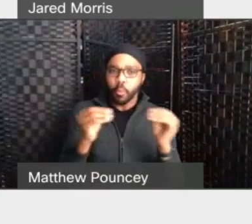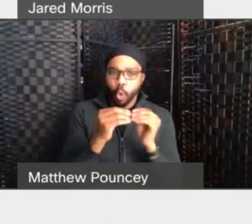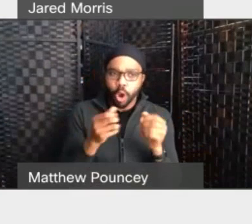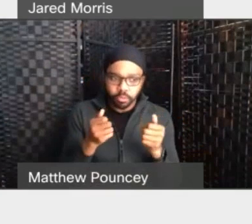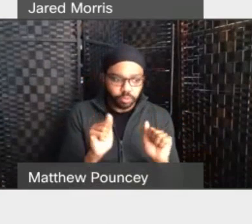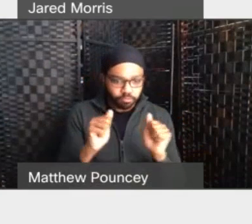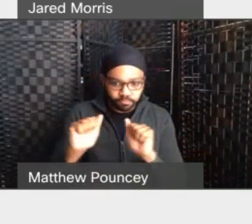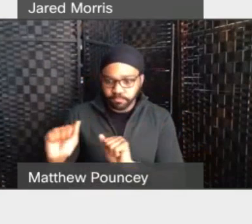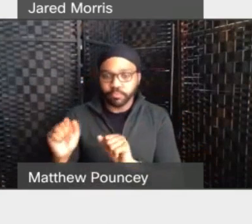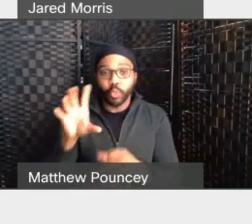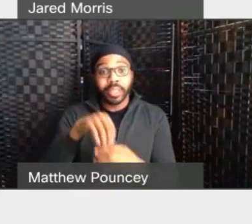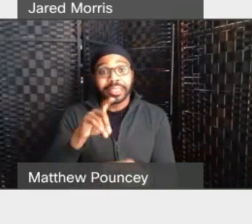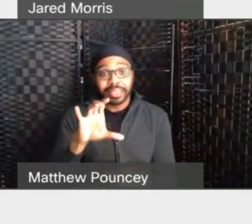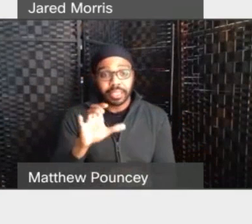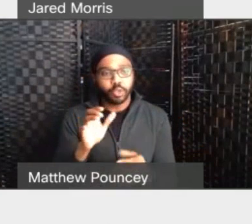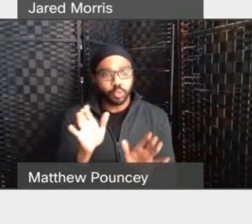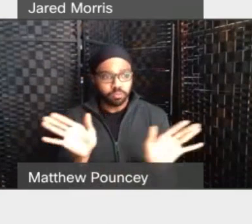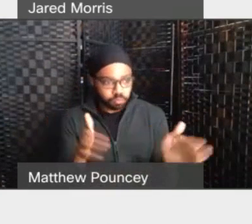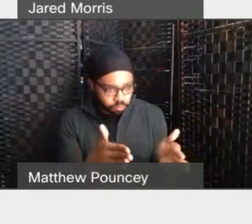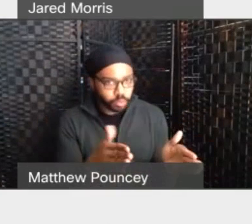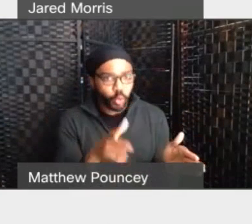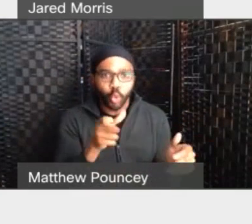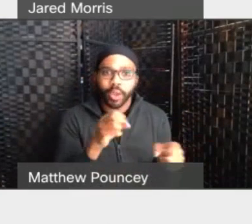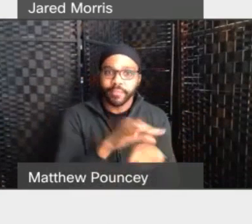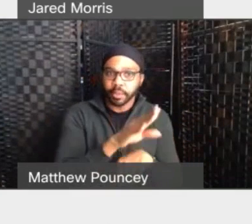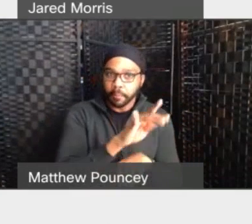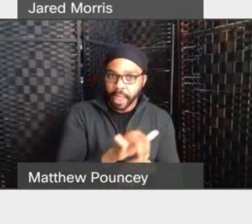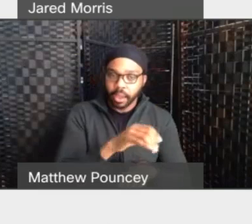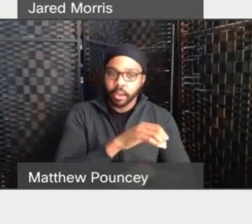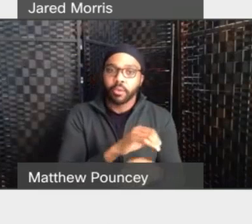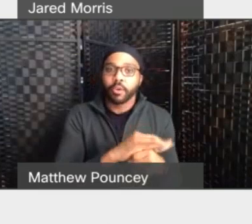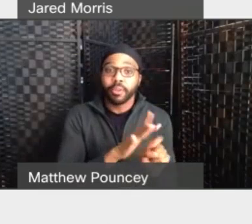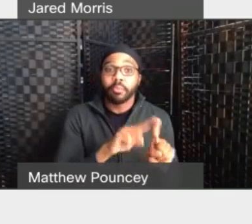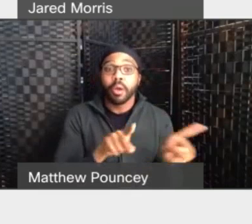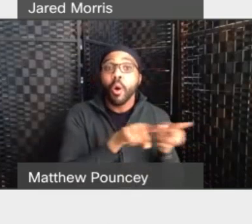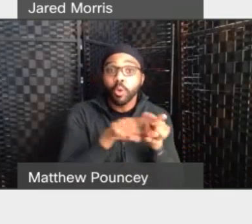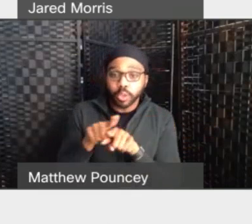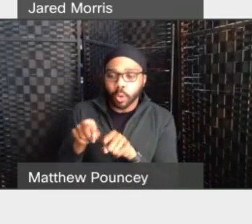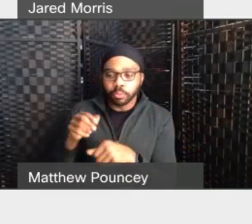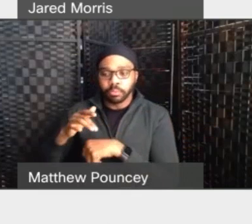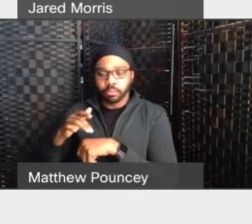accessibility for people who've been affected more by COVID, in addition to reserving spaces where,